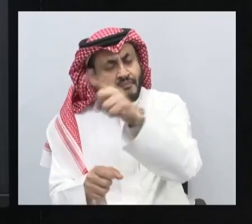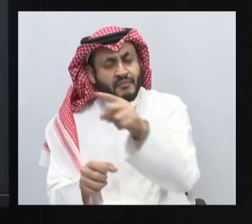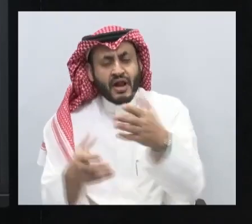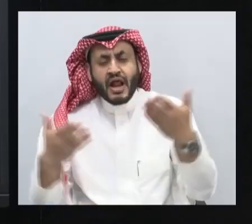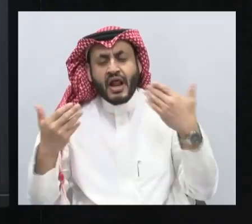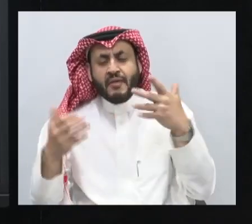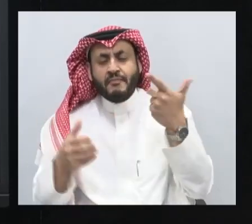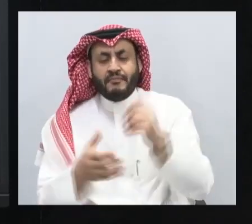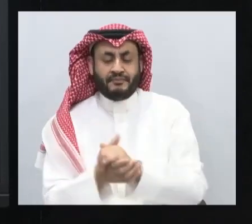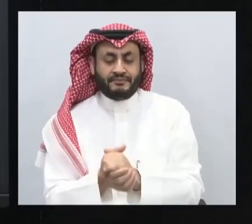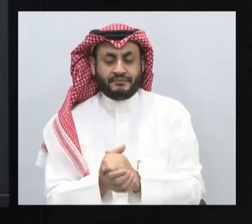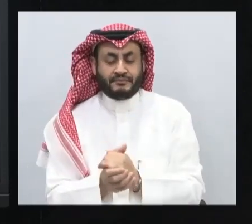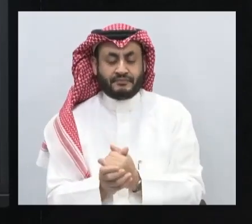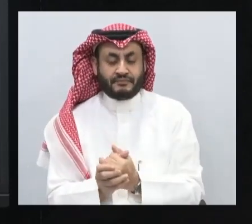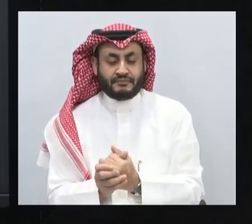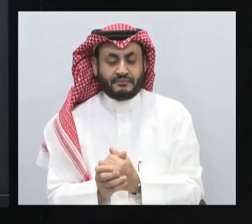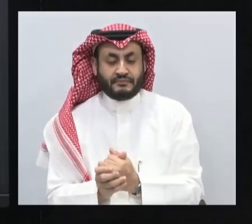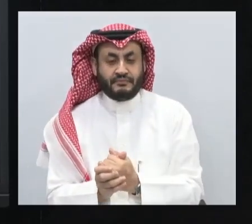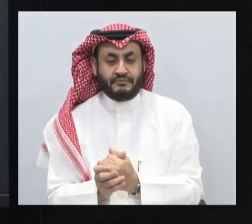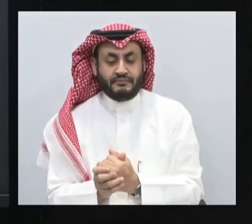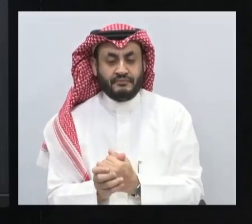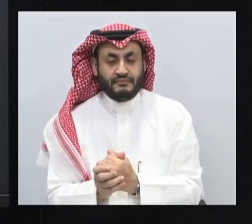you probably do in the next,